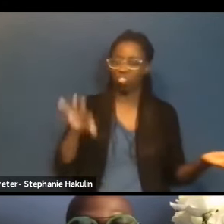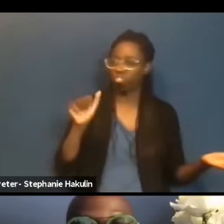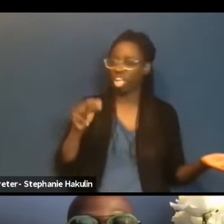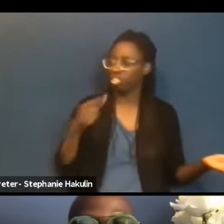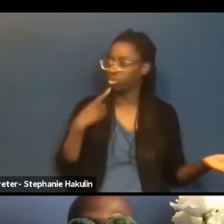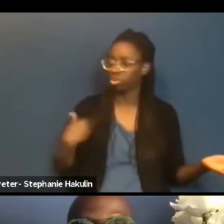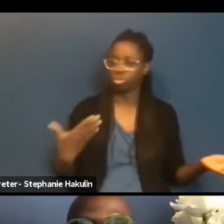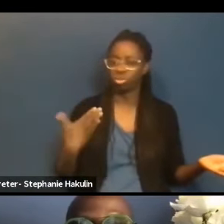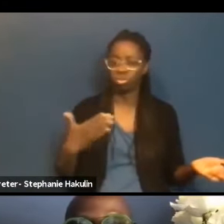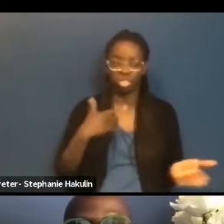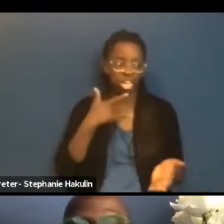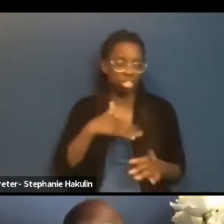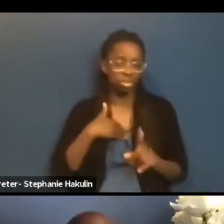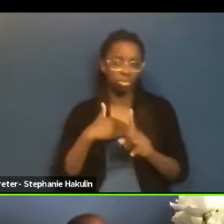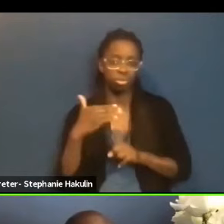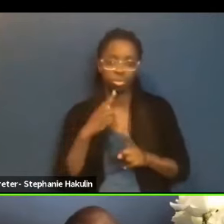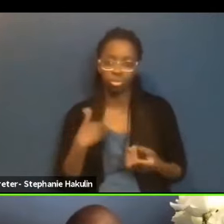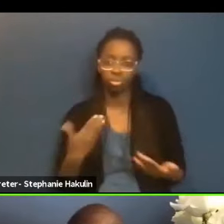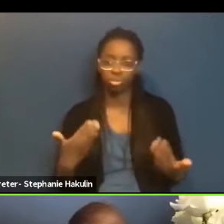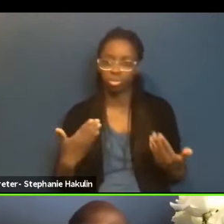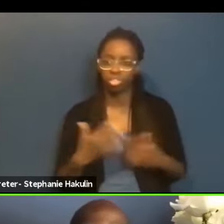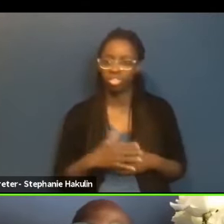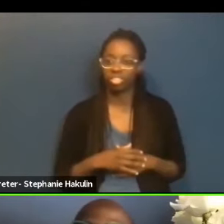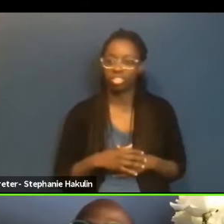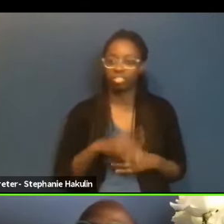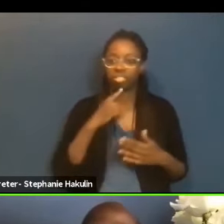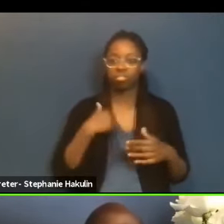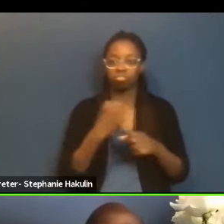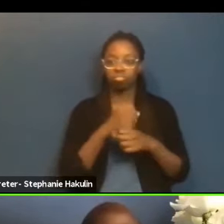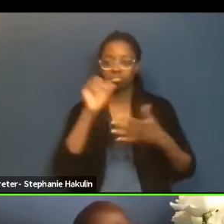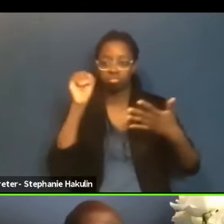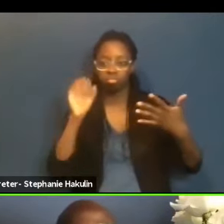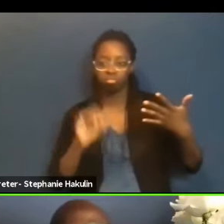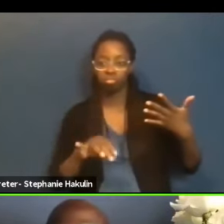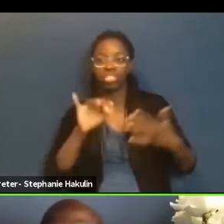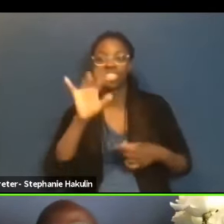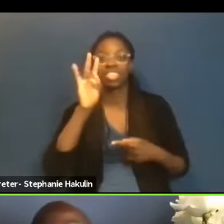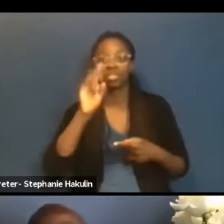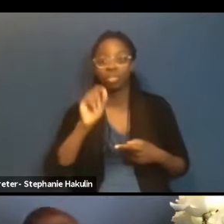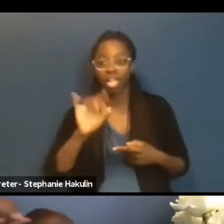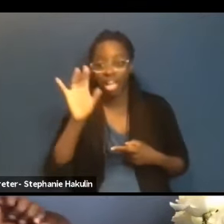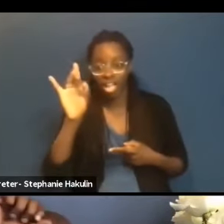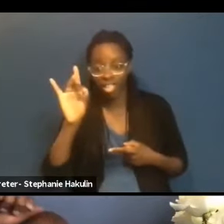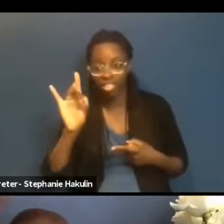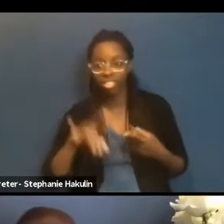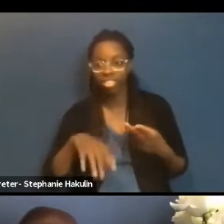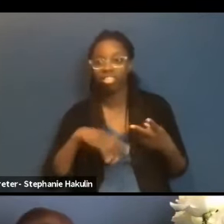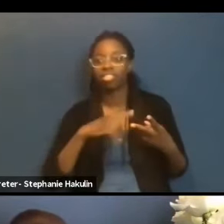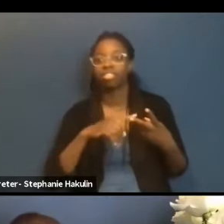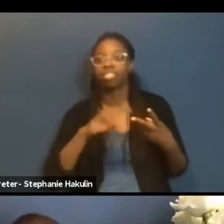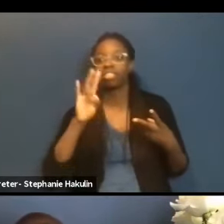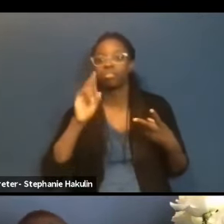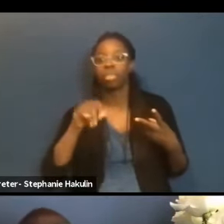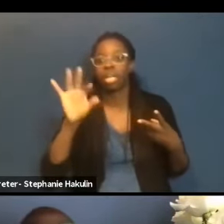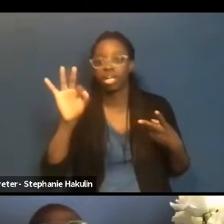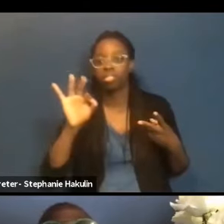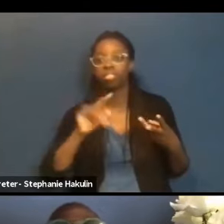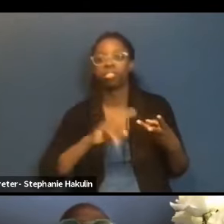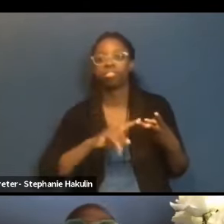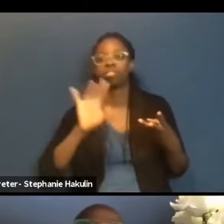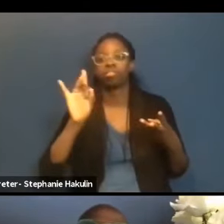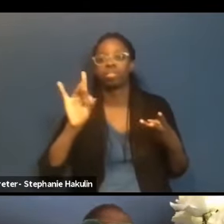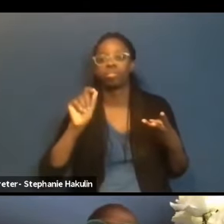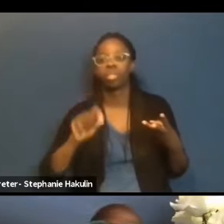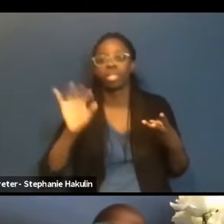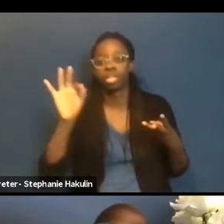high, we have a 7.8, what? A 7.9, an 8, an 8.1, and an 8.8. But